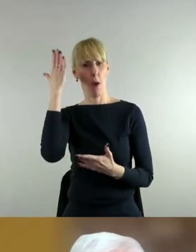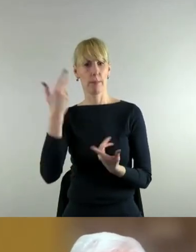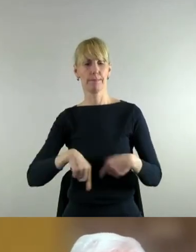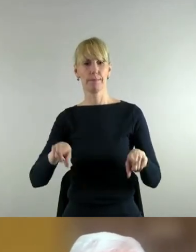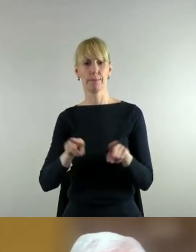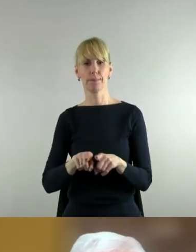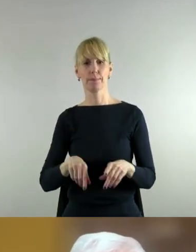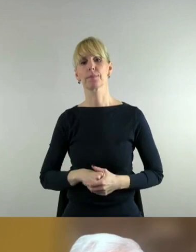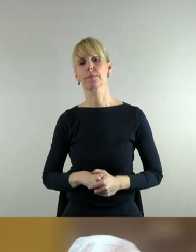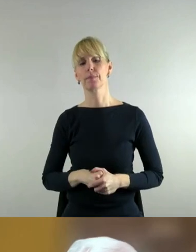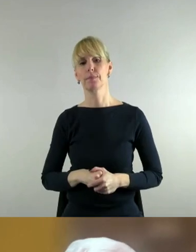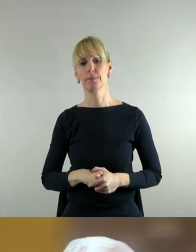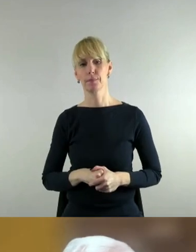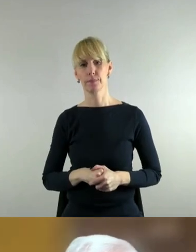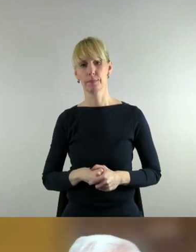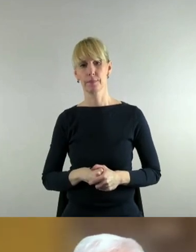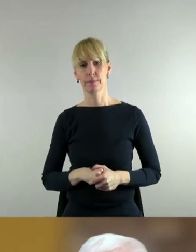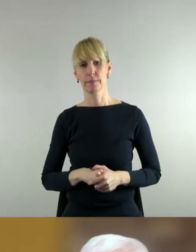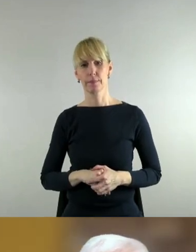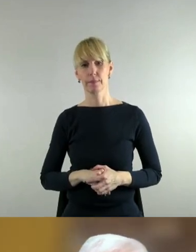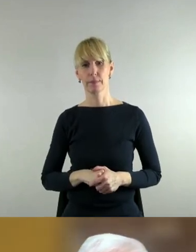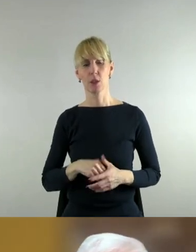in a sensible way, how can they be prepared.